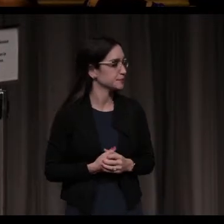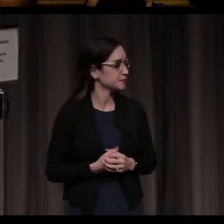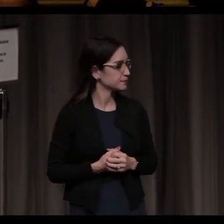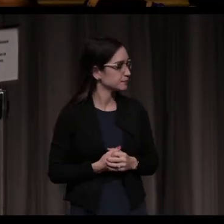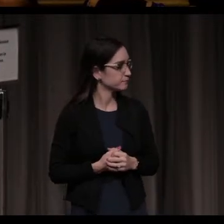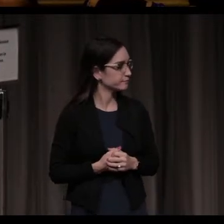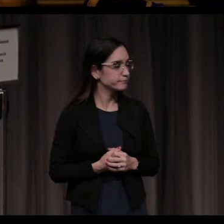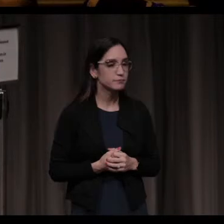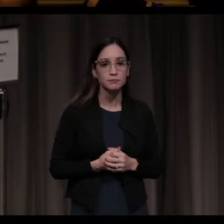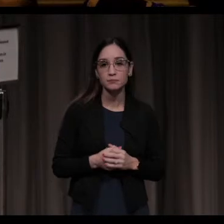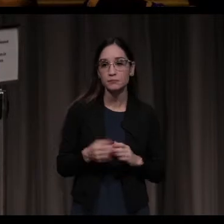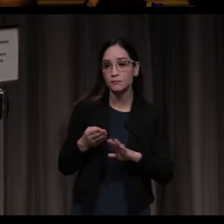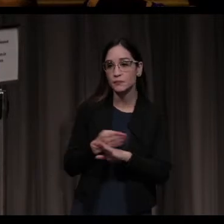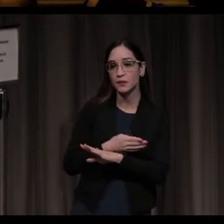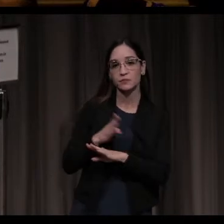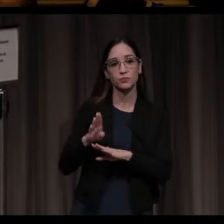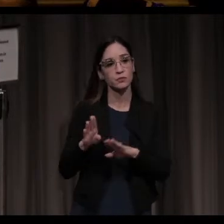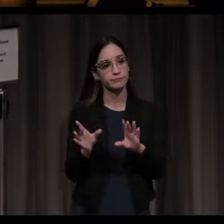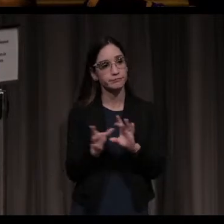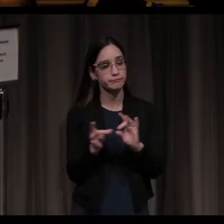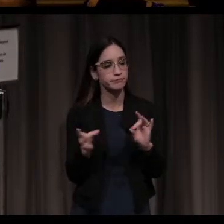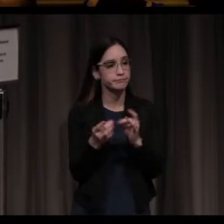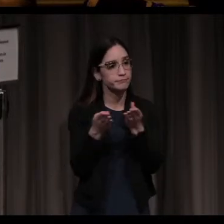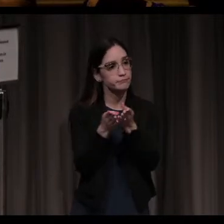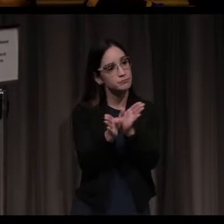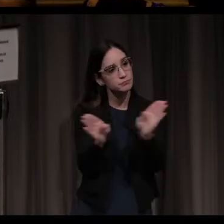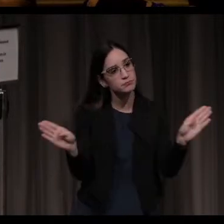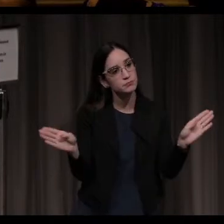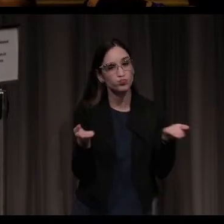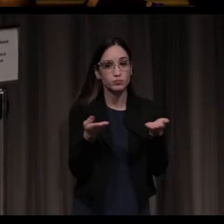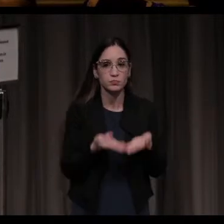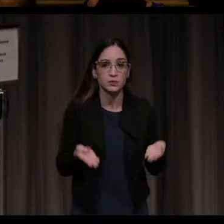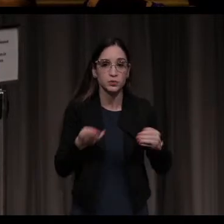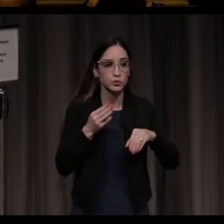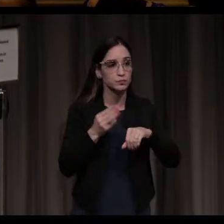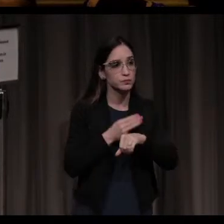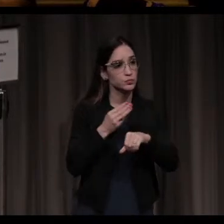Before I share my comments, we're here at the Perez Art Museum, Miami, in an